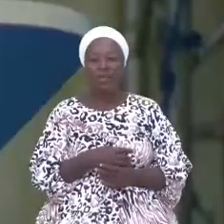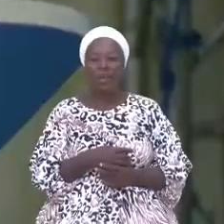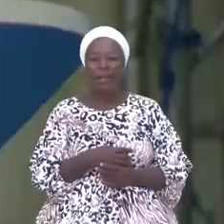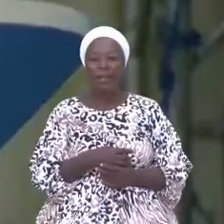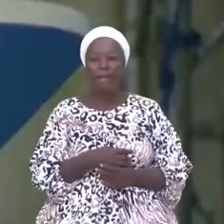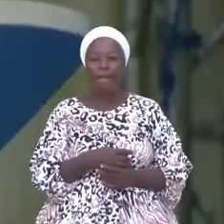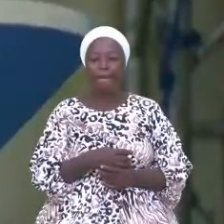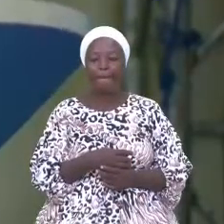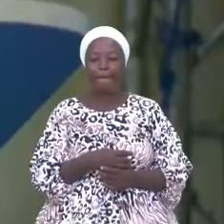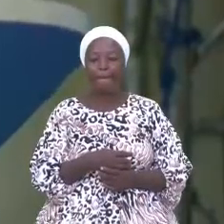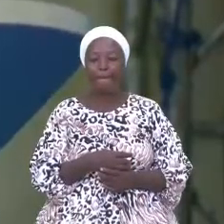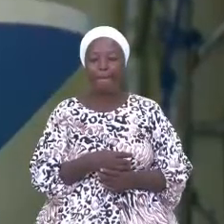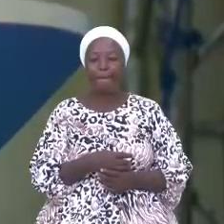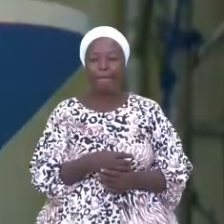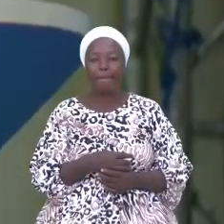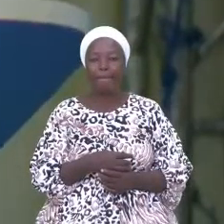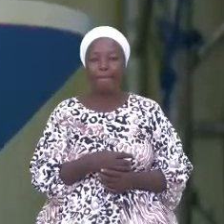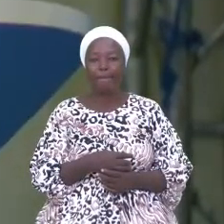now.